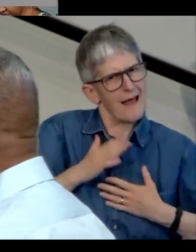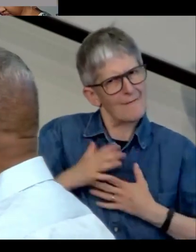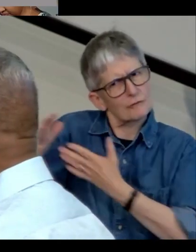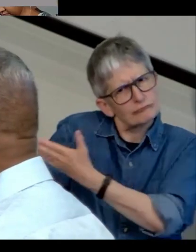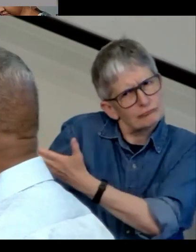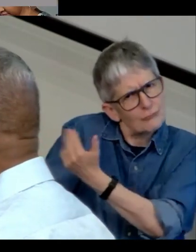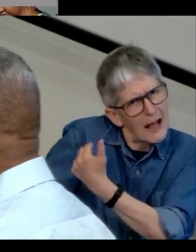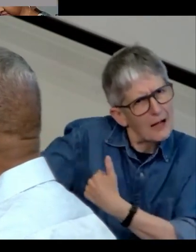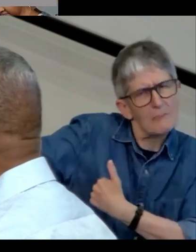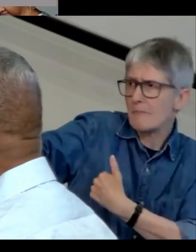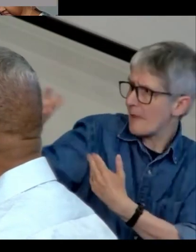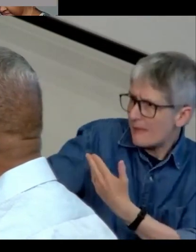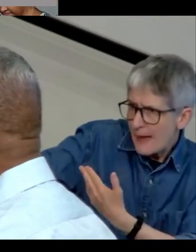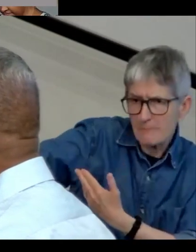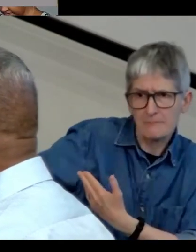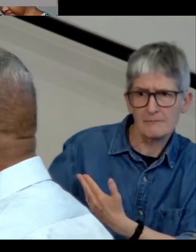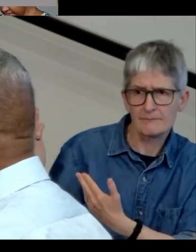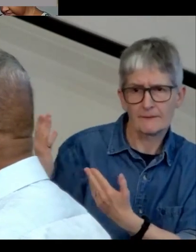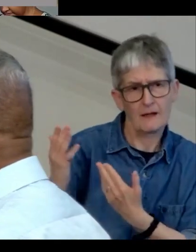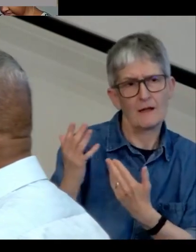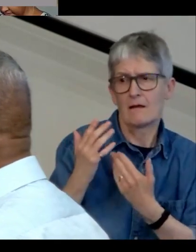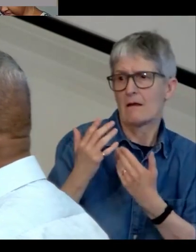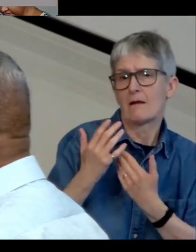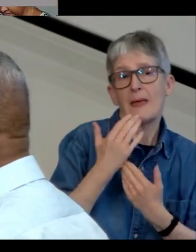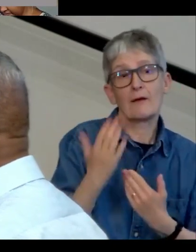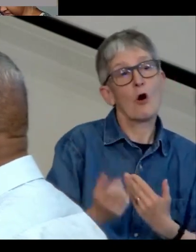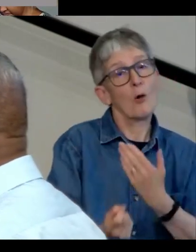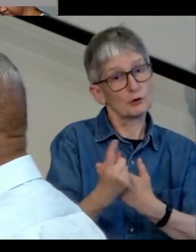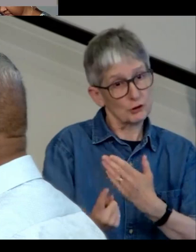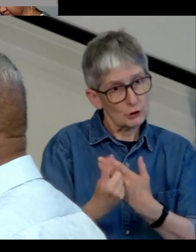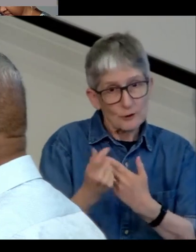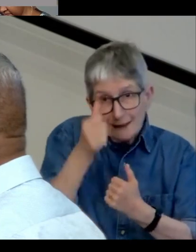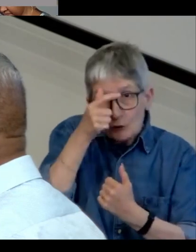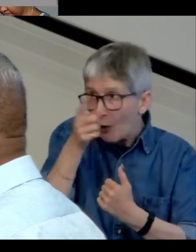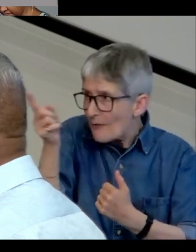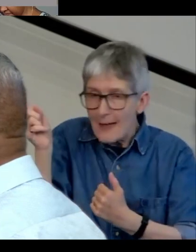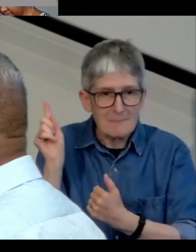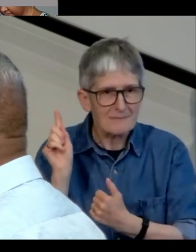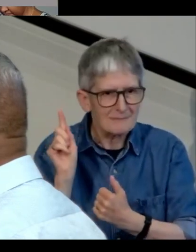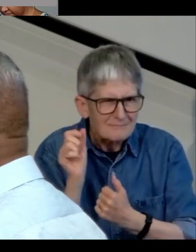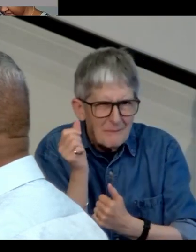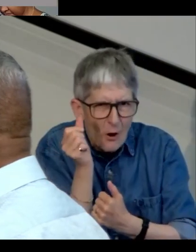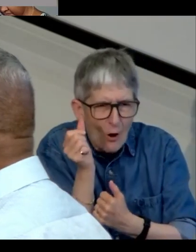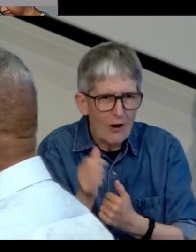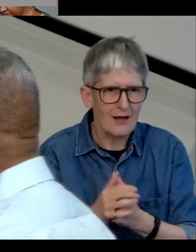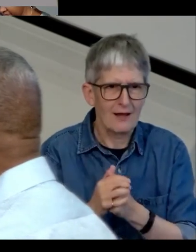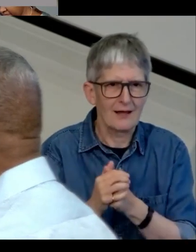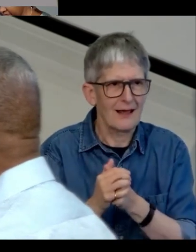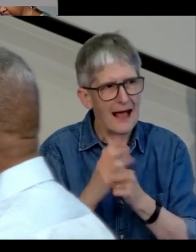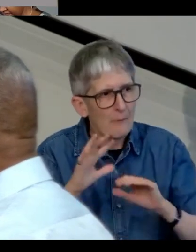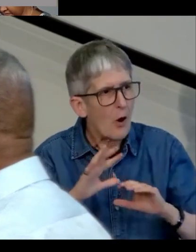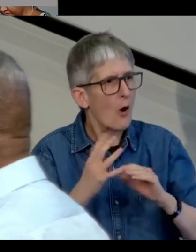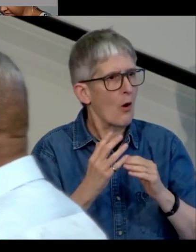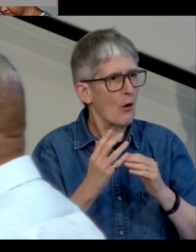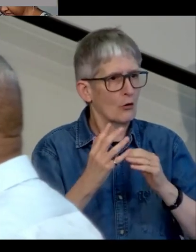them. Lord Jesus, we thank you for this opportunity to just to get to know them a bit more, Lord. Help us as a whole church to make